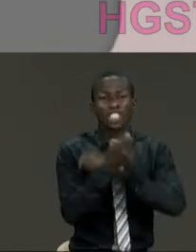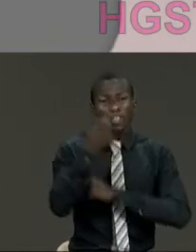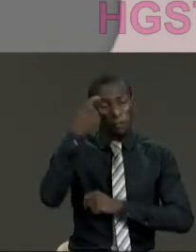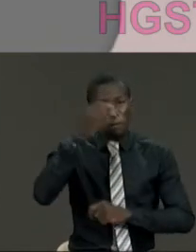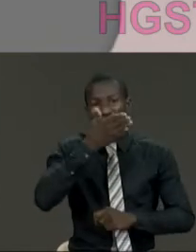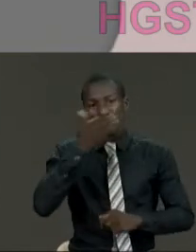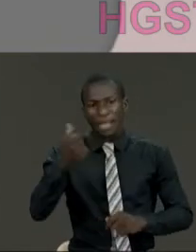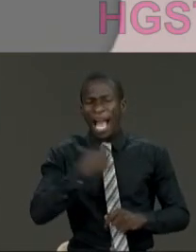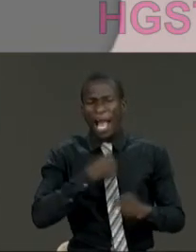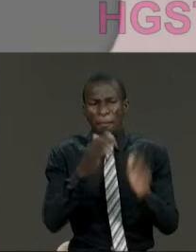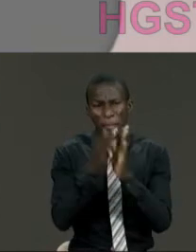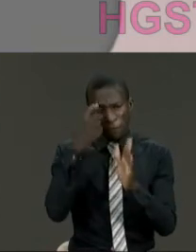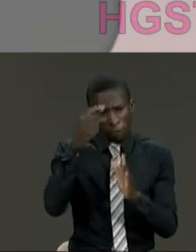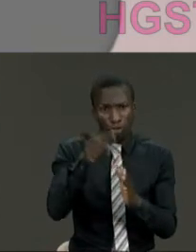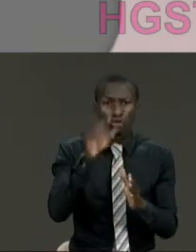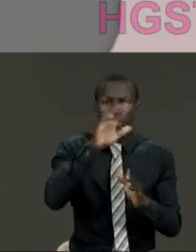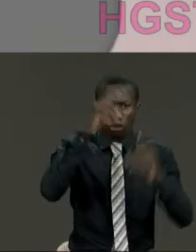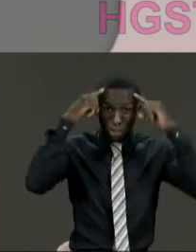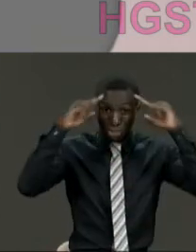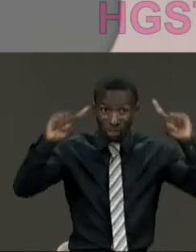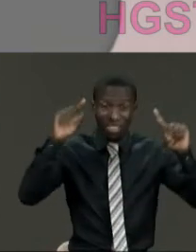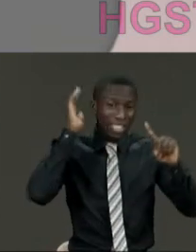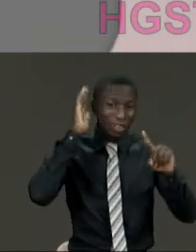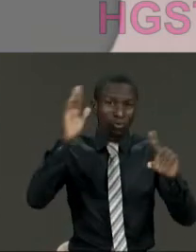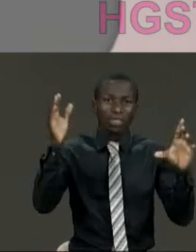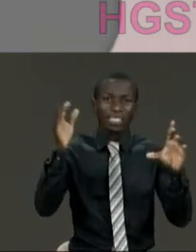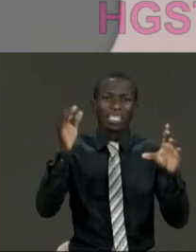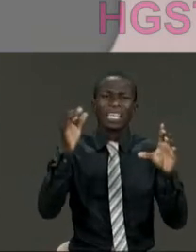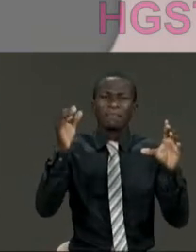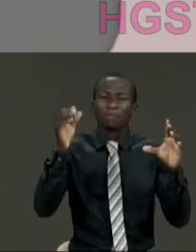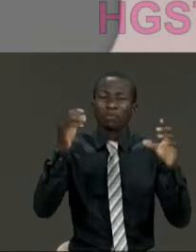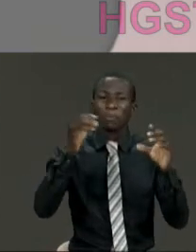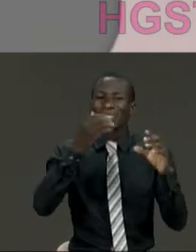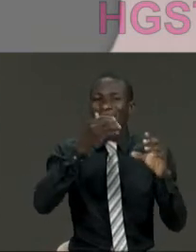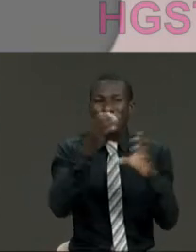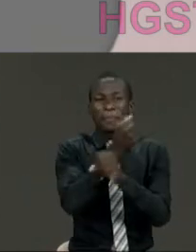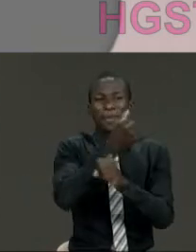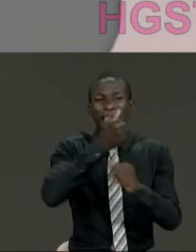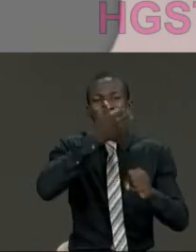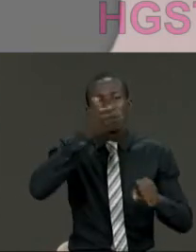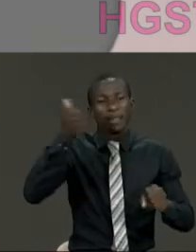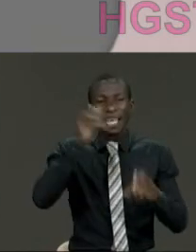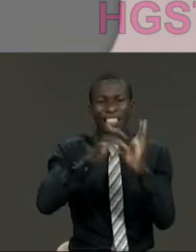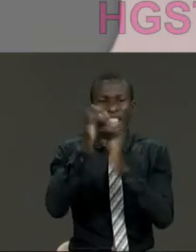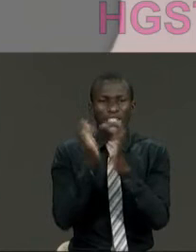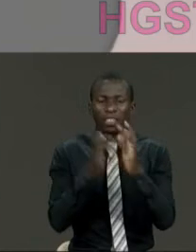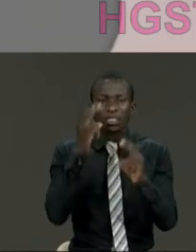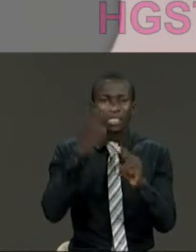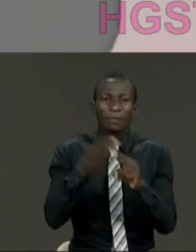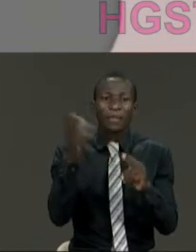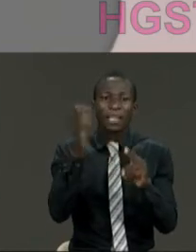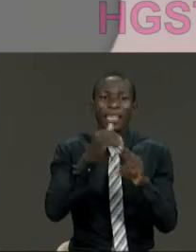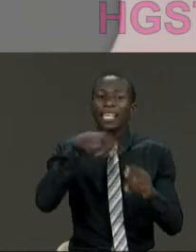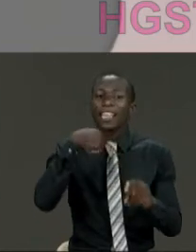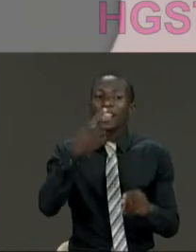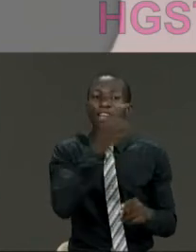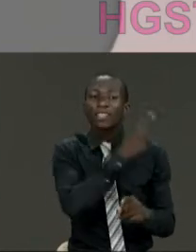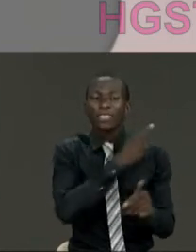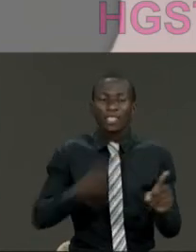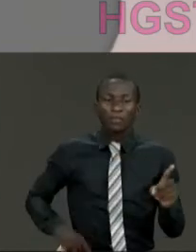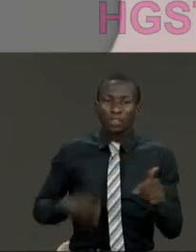name. Amen. And they quickly told David. David rushed to come and take the ark again. But before, within